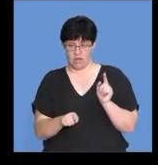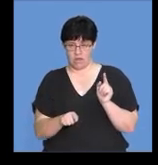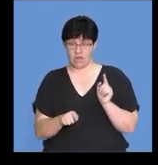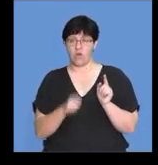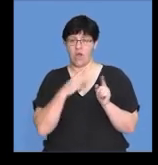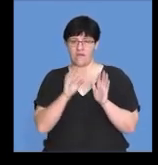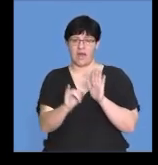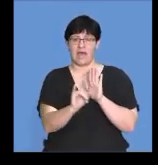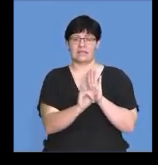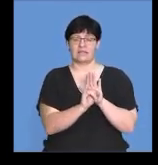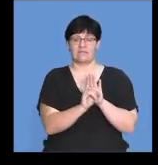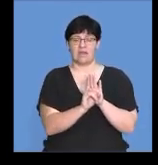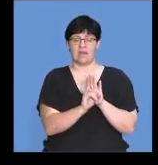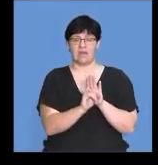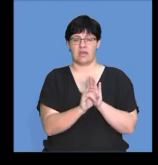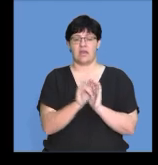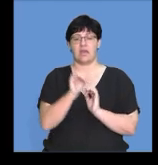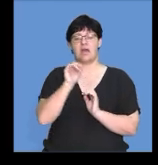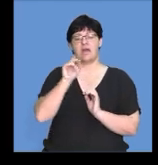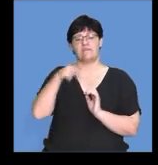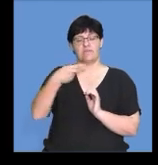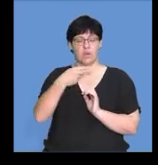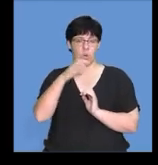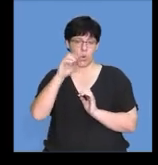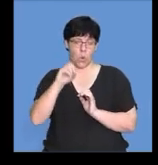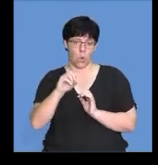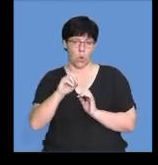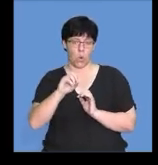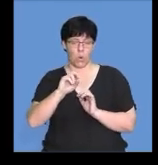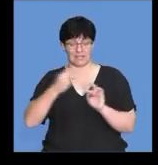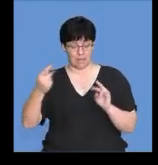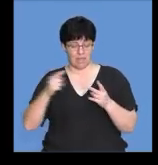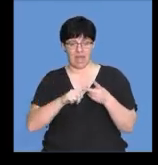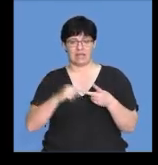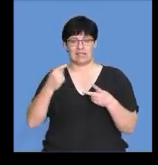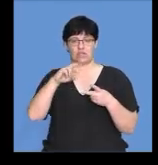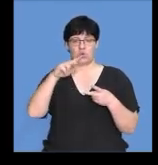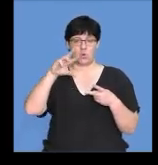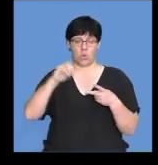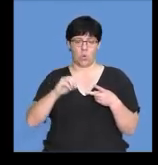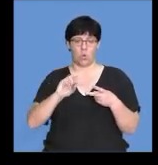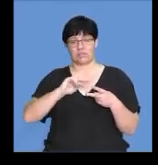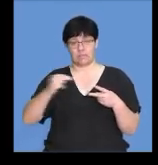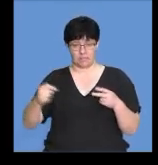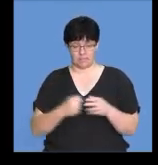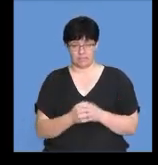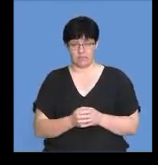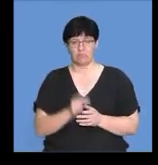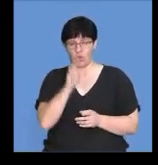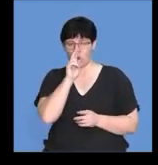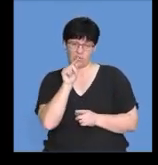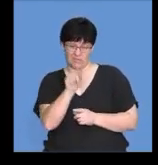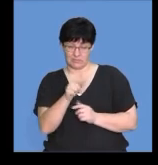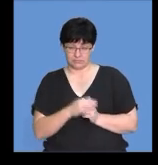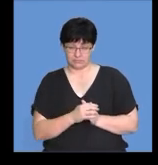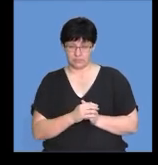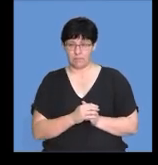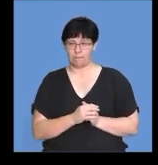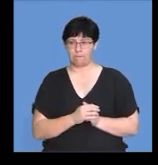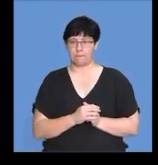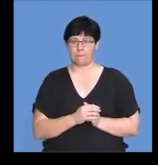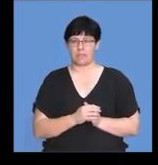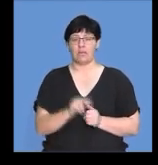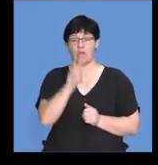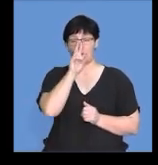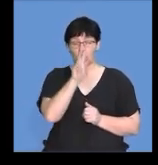got to identify their phenotypes and genotypes. And while we're at it, let's look at both their phenotypes as well as their genotypes.